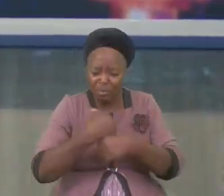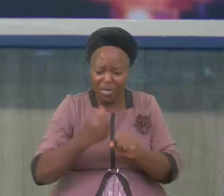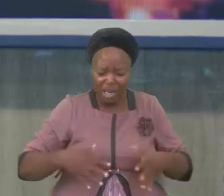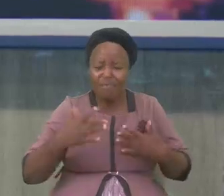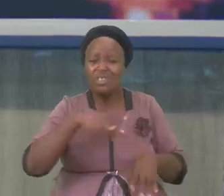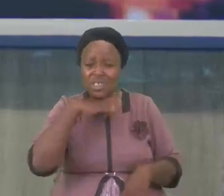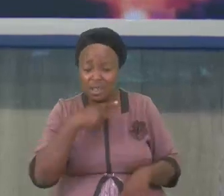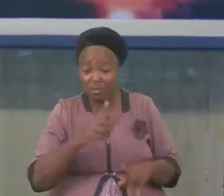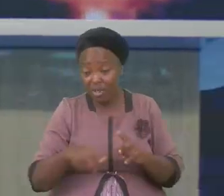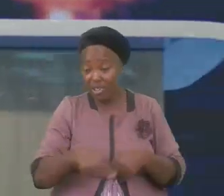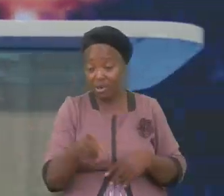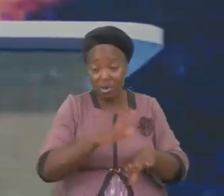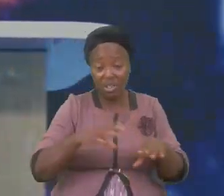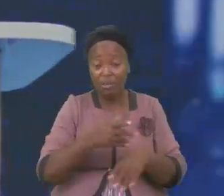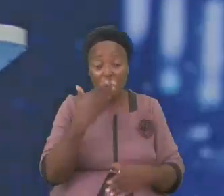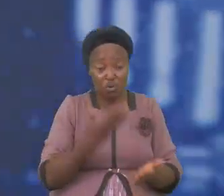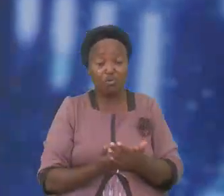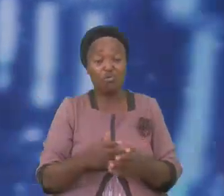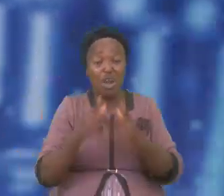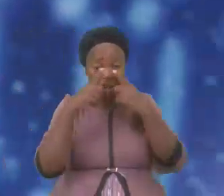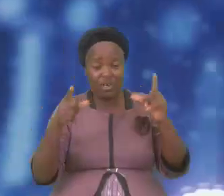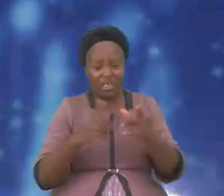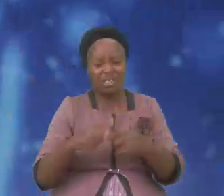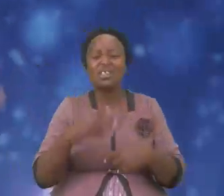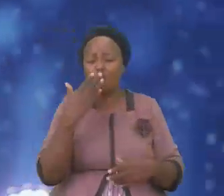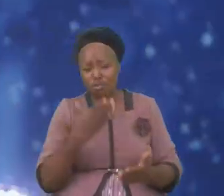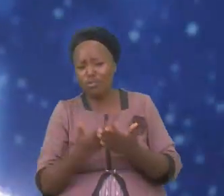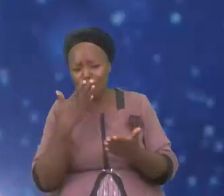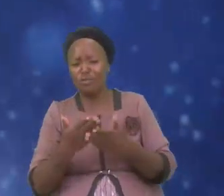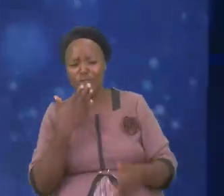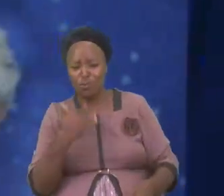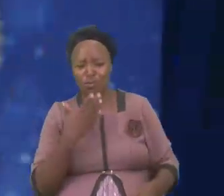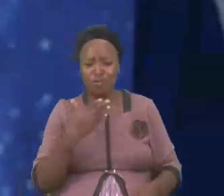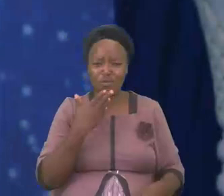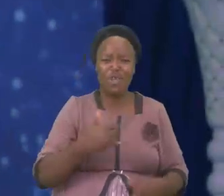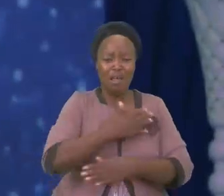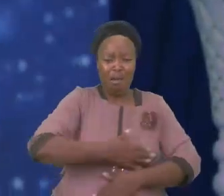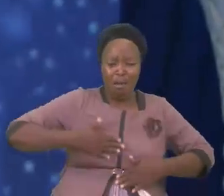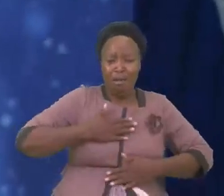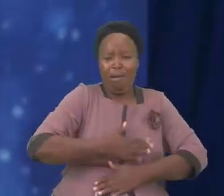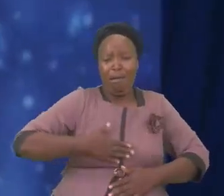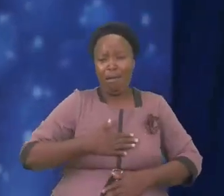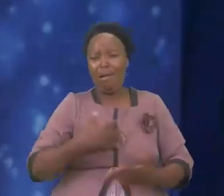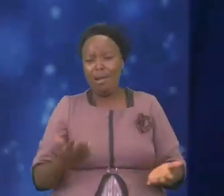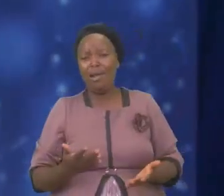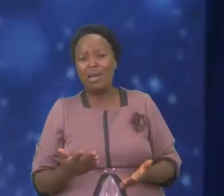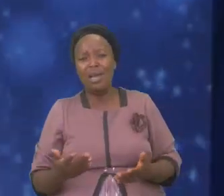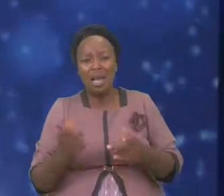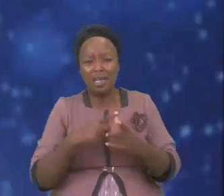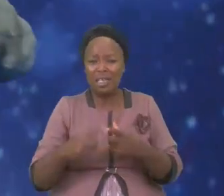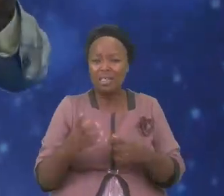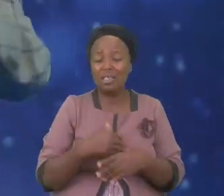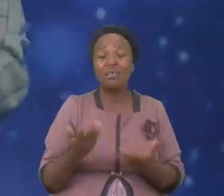language on them, and they say, we're just being sociable. We're just being, you